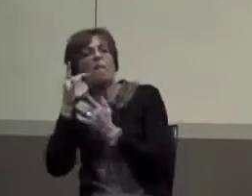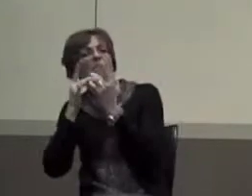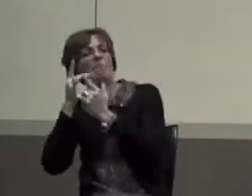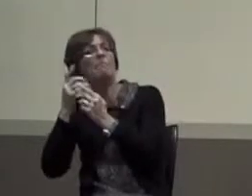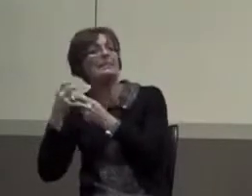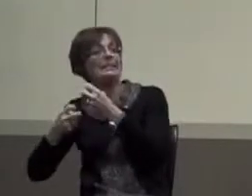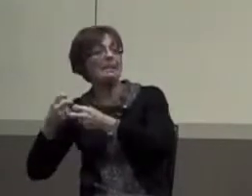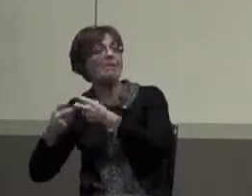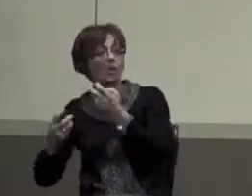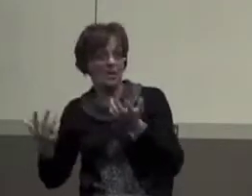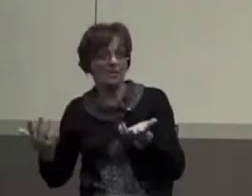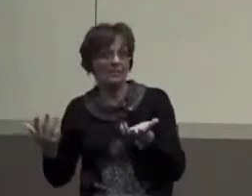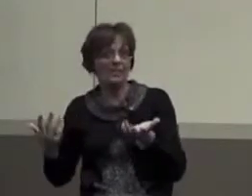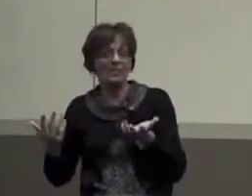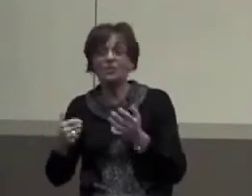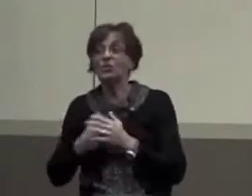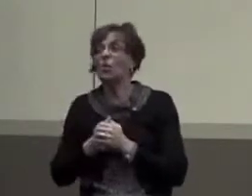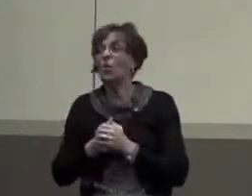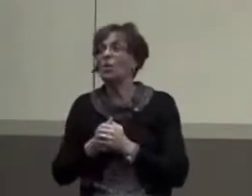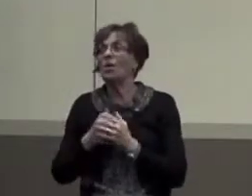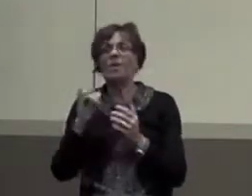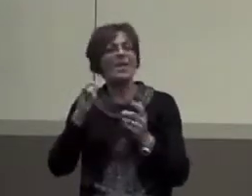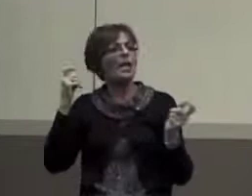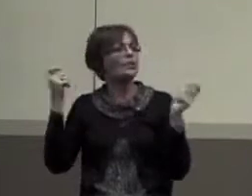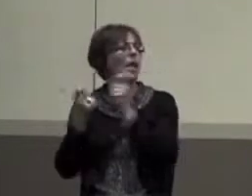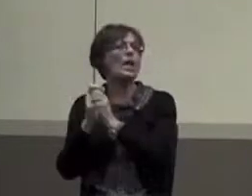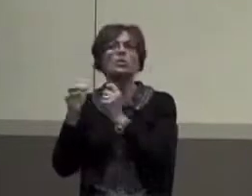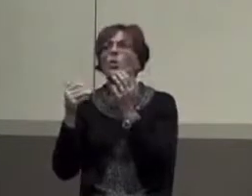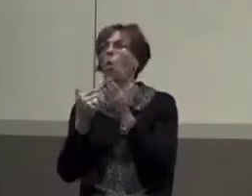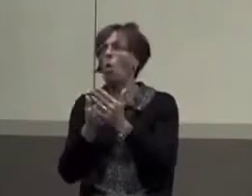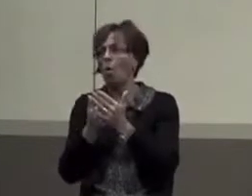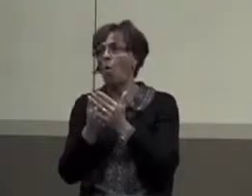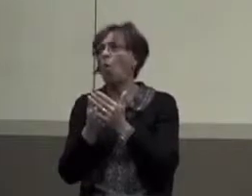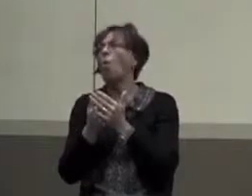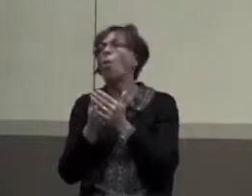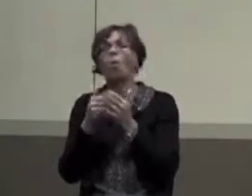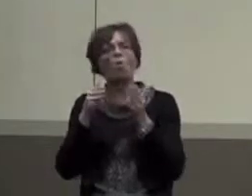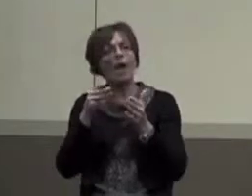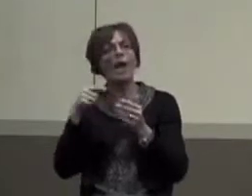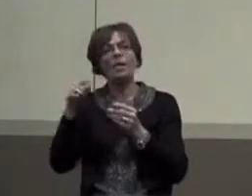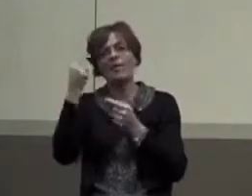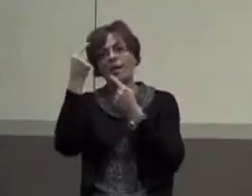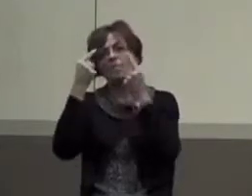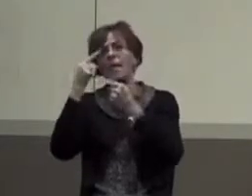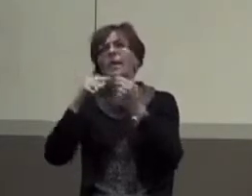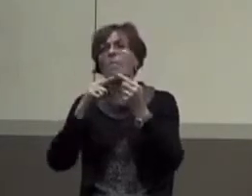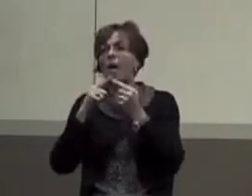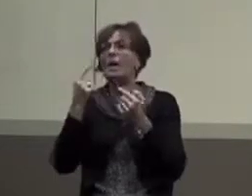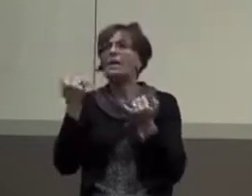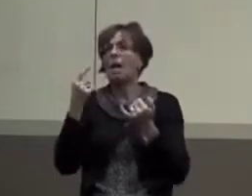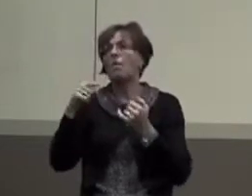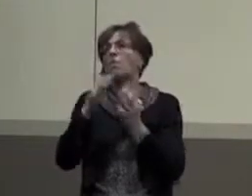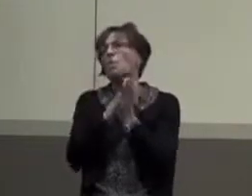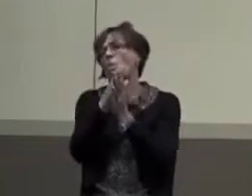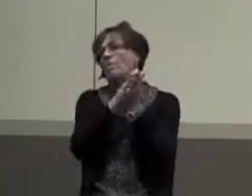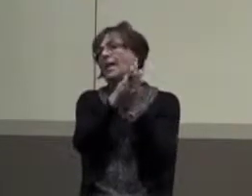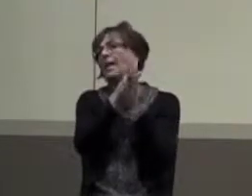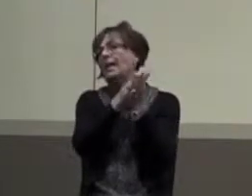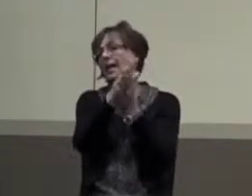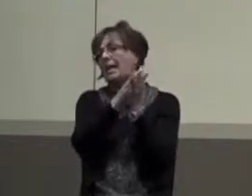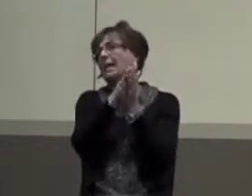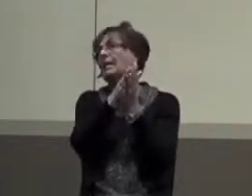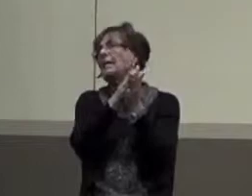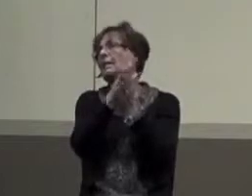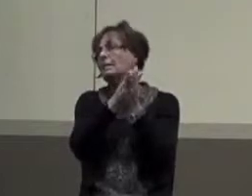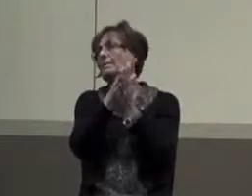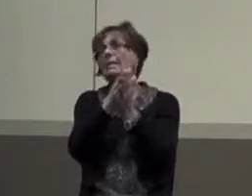that's just changed the whole way that they think about it. They're very Wow. motivated and they bought into it very